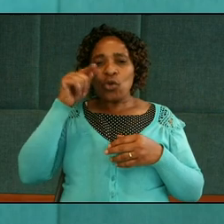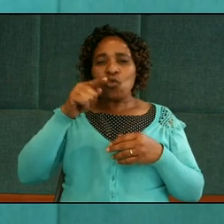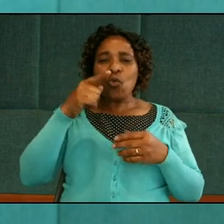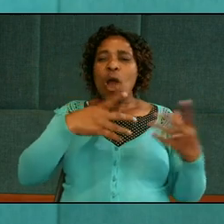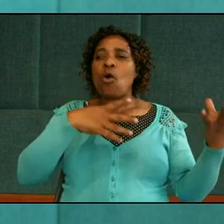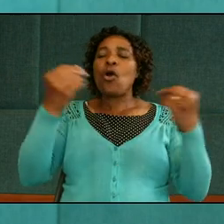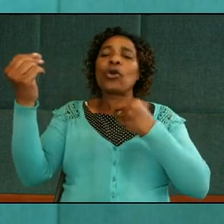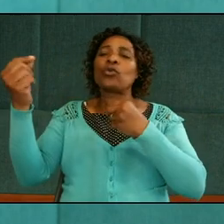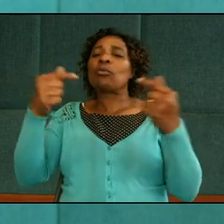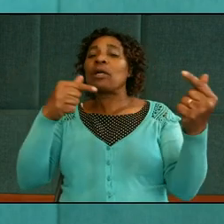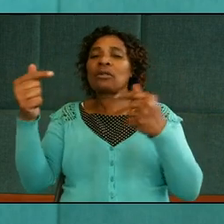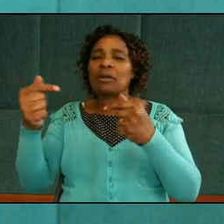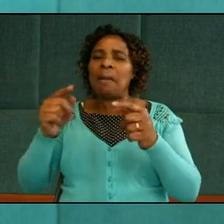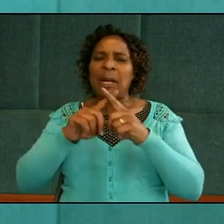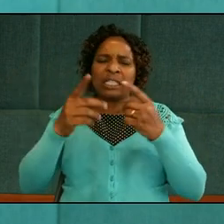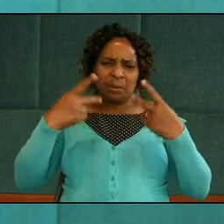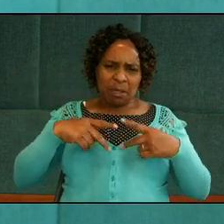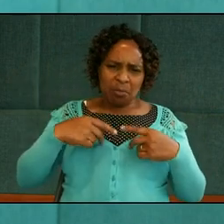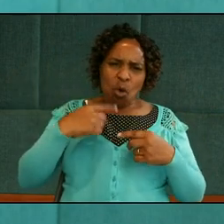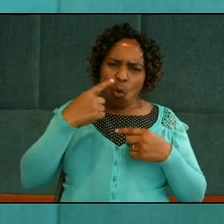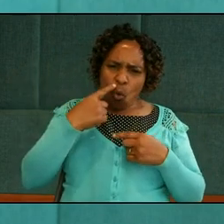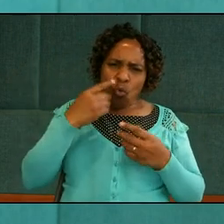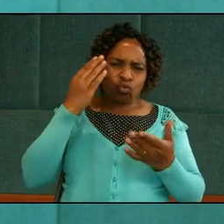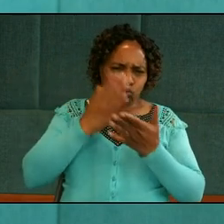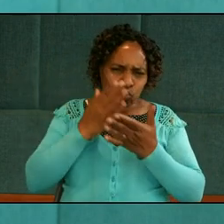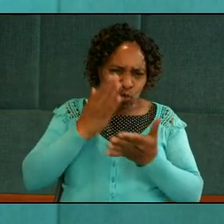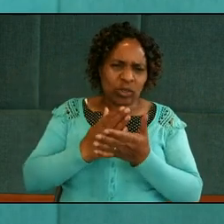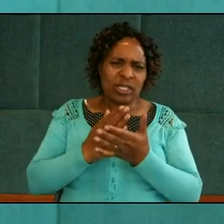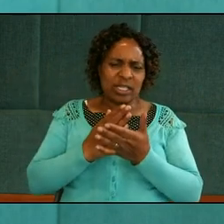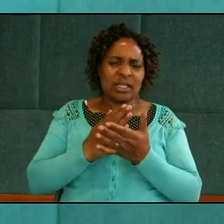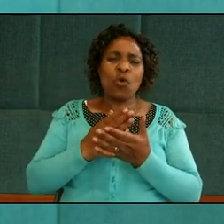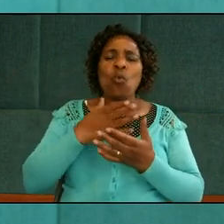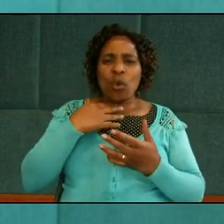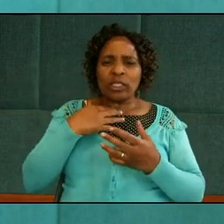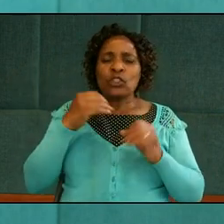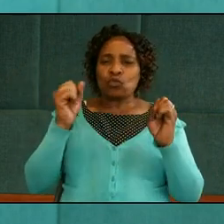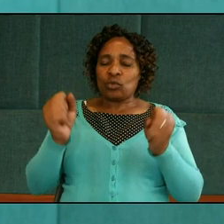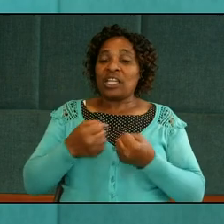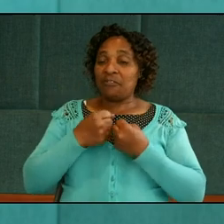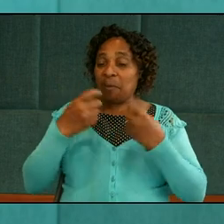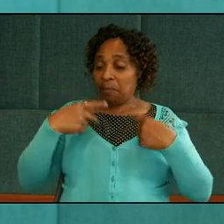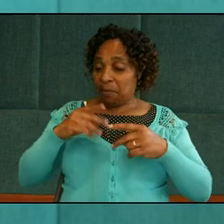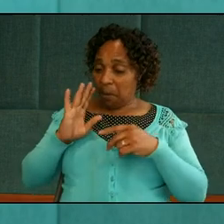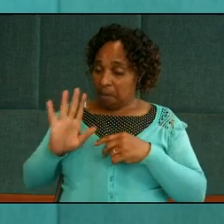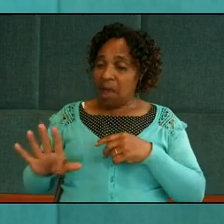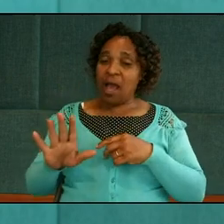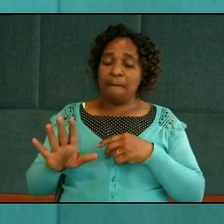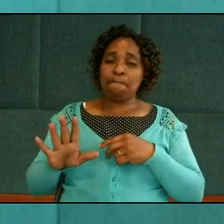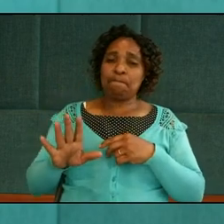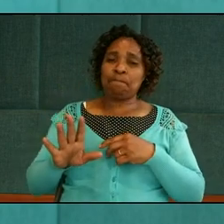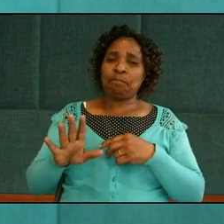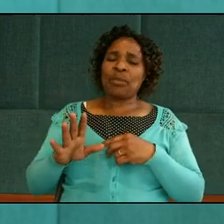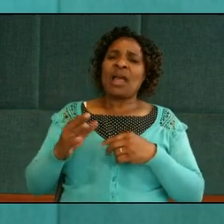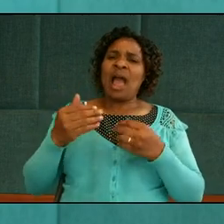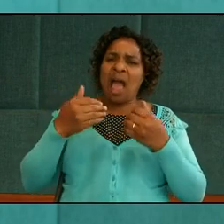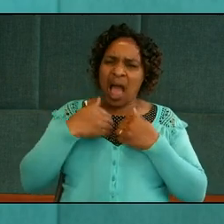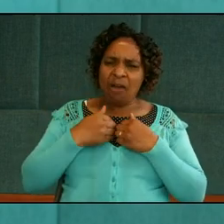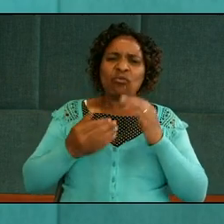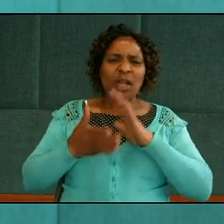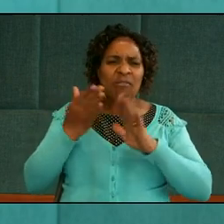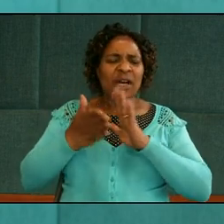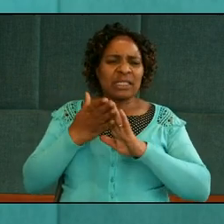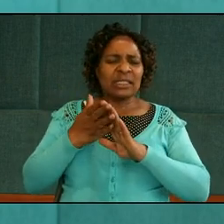to battle. But the people who really wanted to save their people had the hurry and